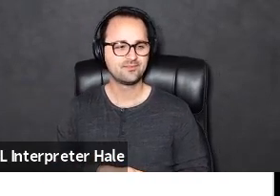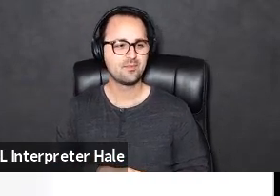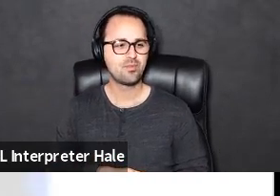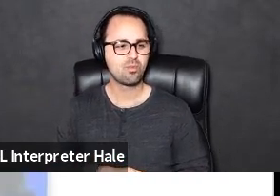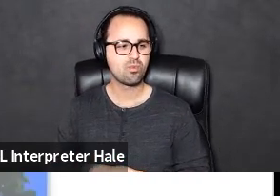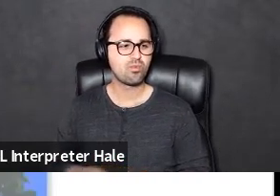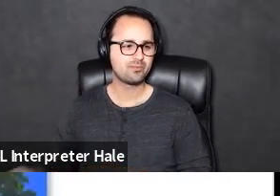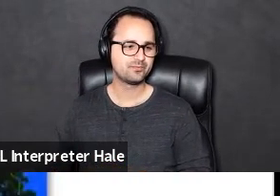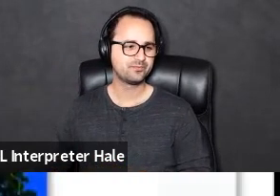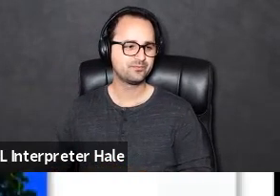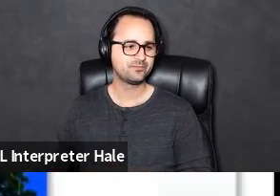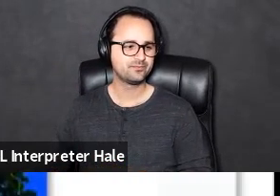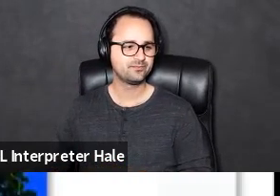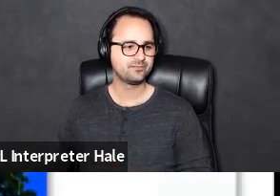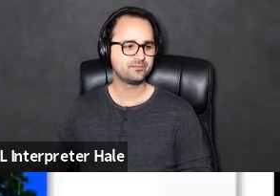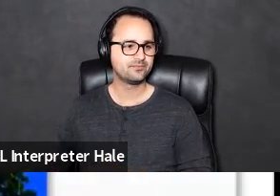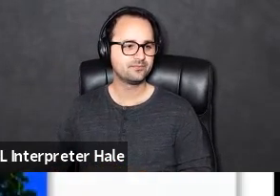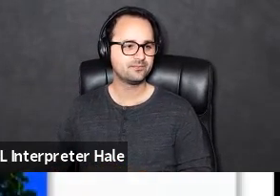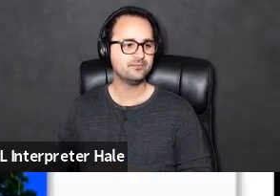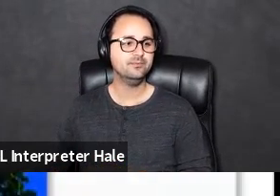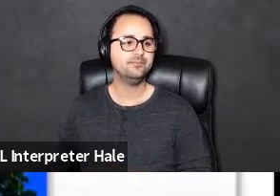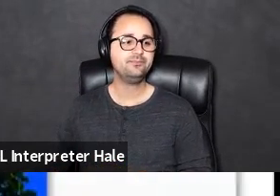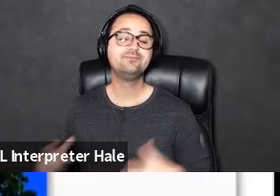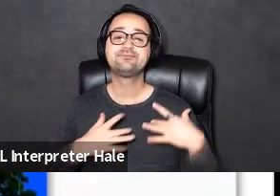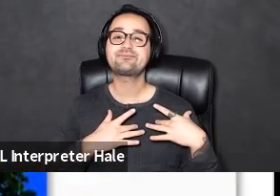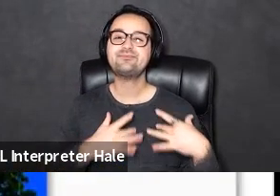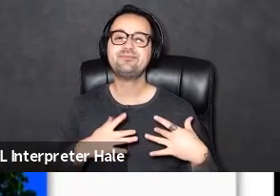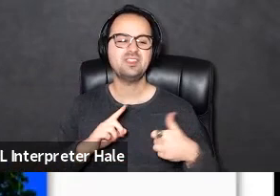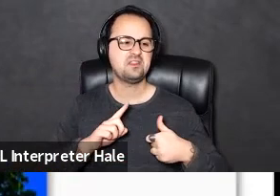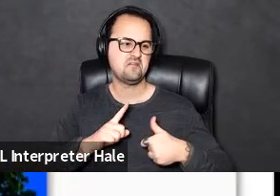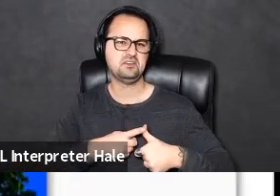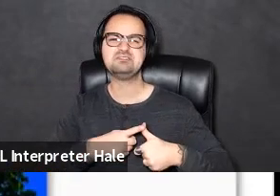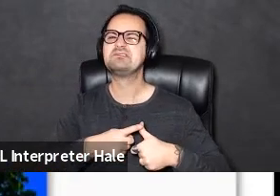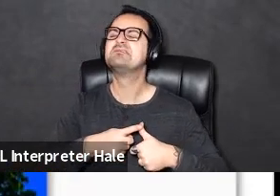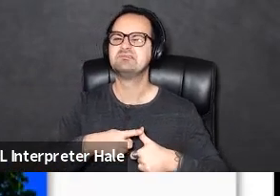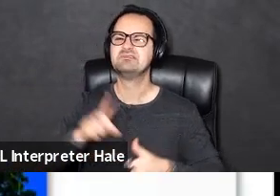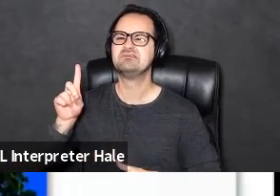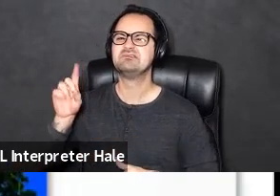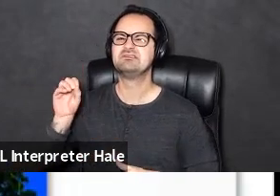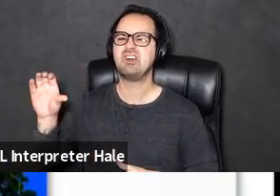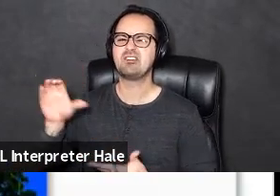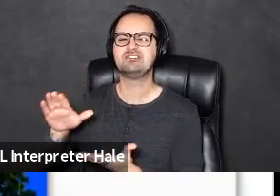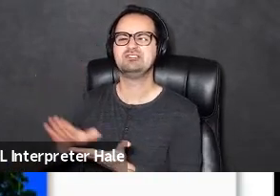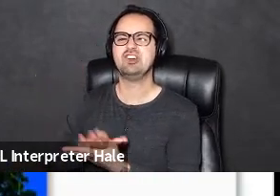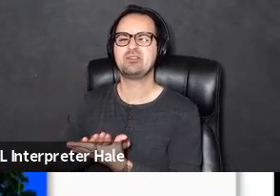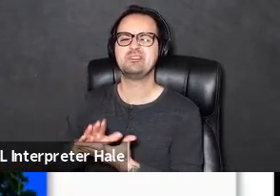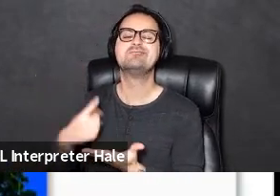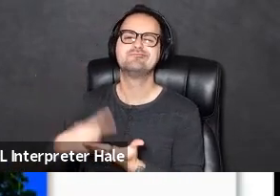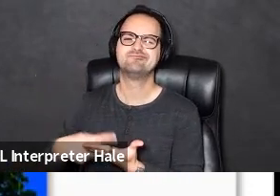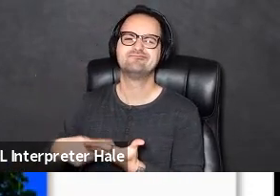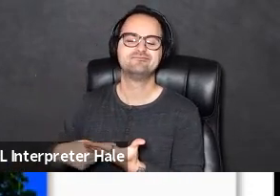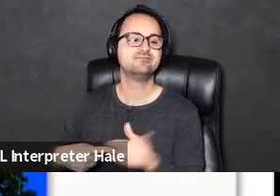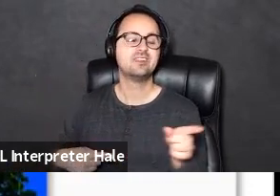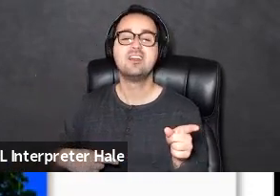All right. So the first document we usually talk to people about when we get into sort of legal document portion is a letter of intent. And I'm going to turn that over